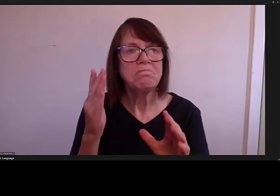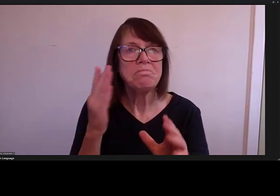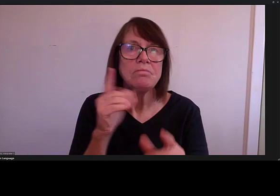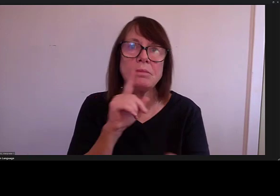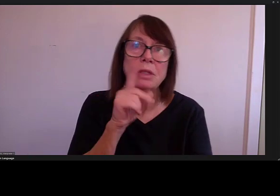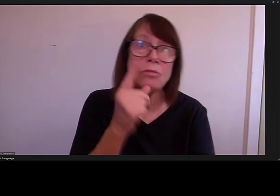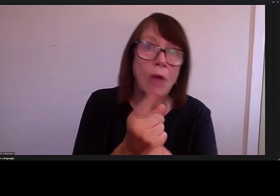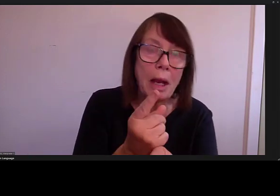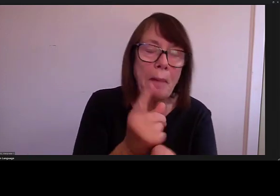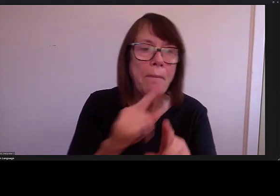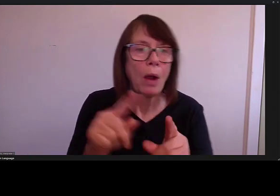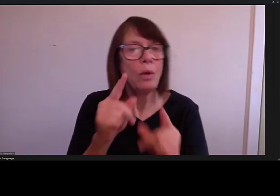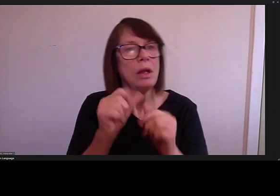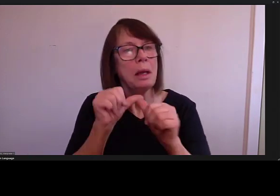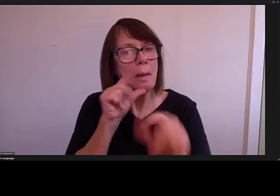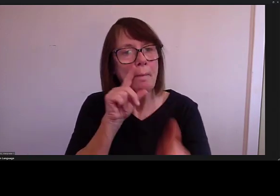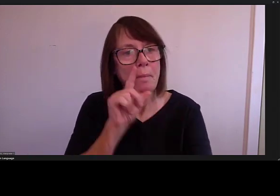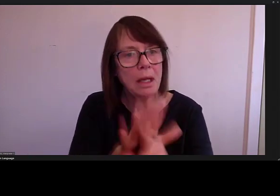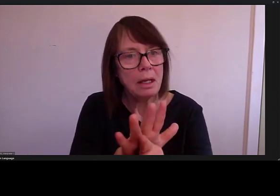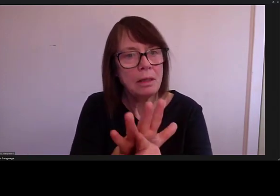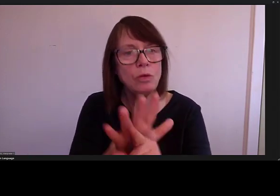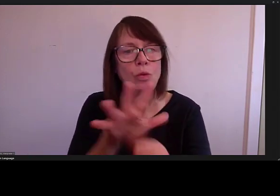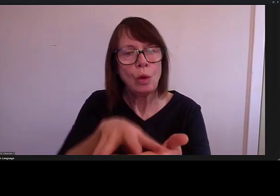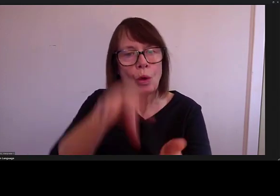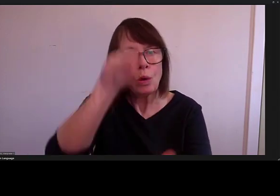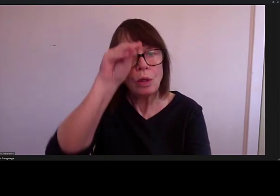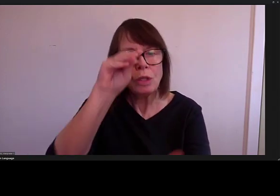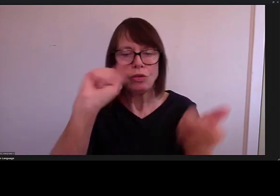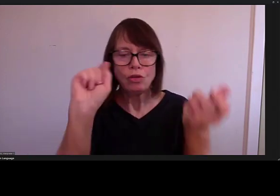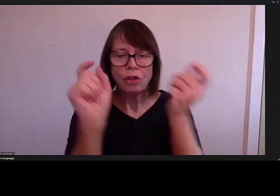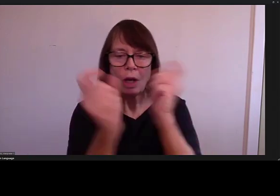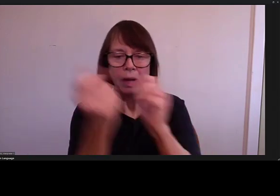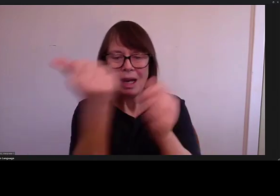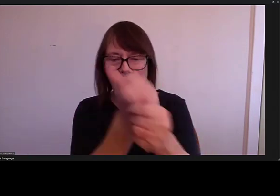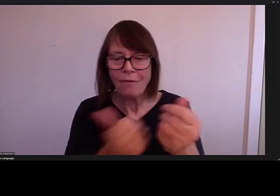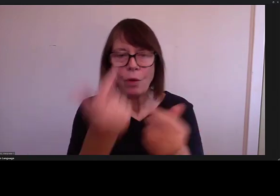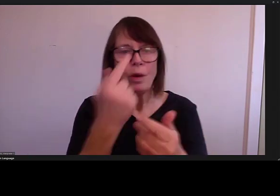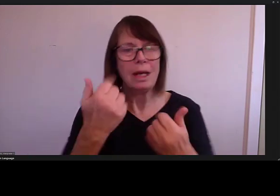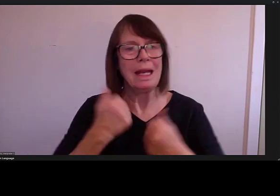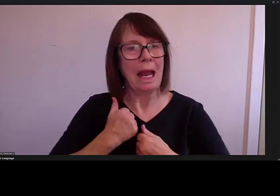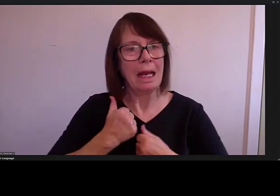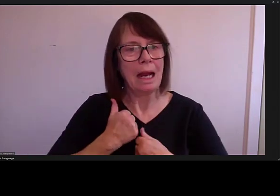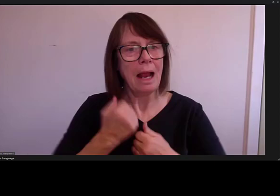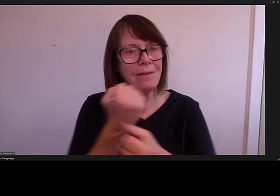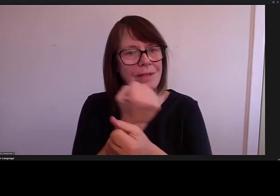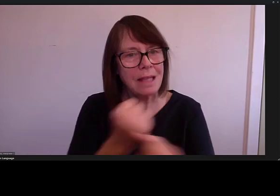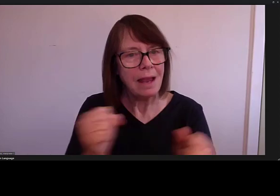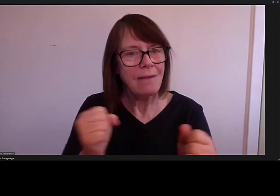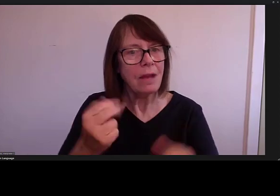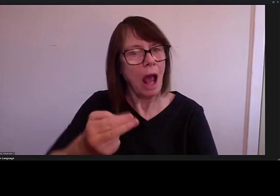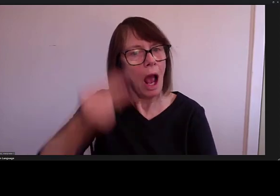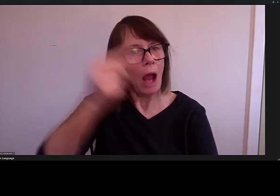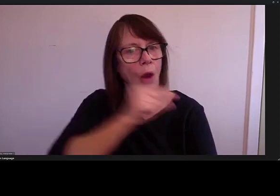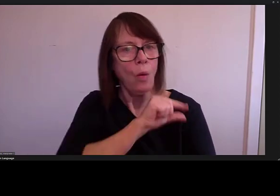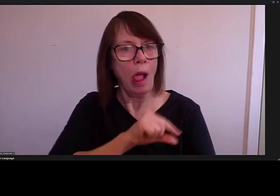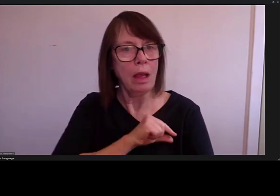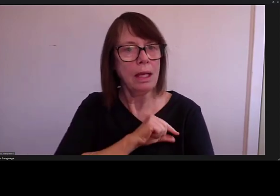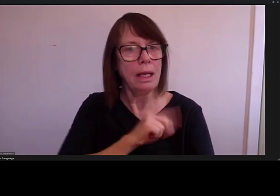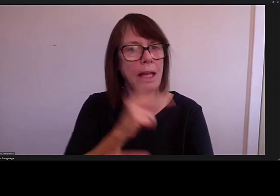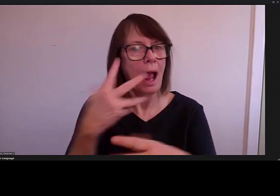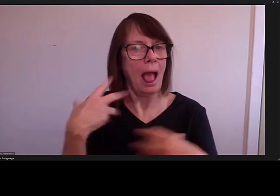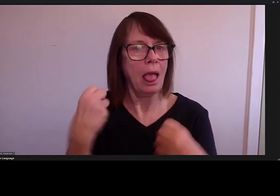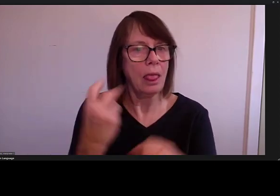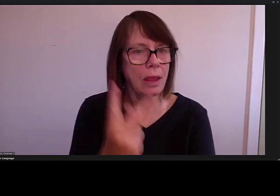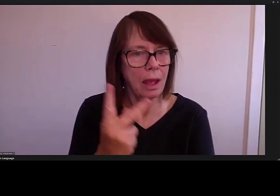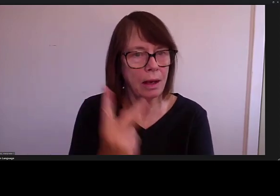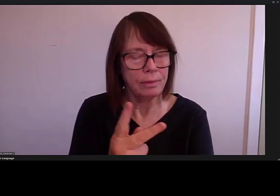learning as part of shaping a future where everyone in Canada has safe and high quality care. So we're heartened to know